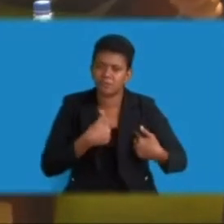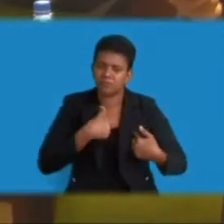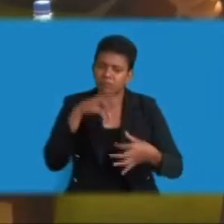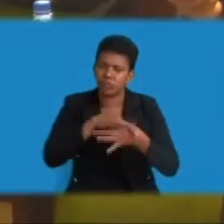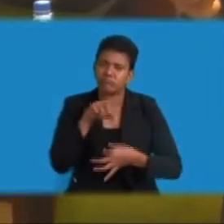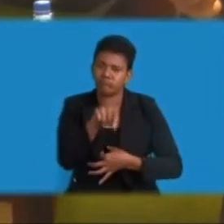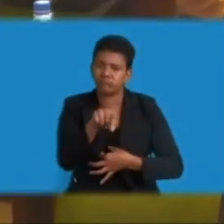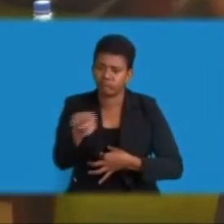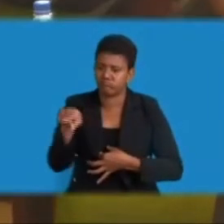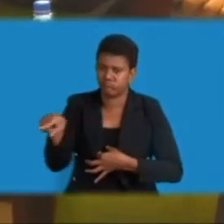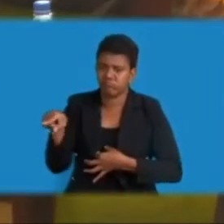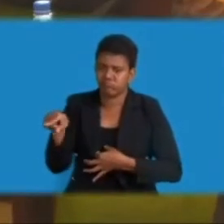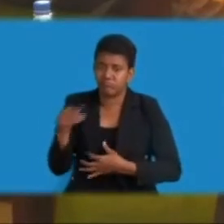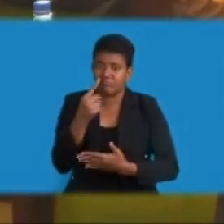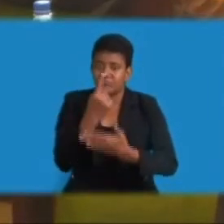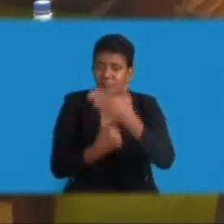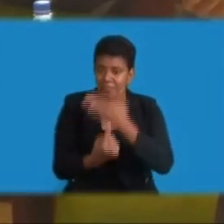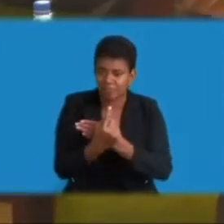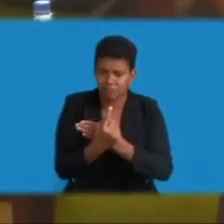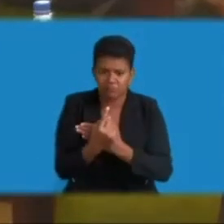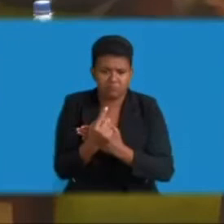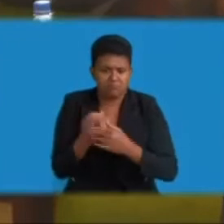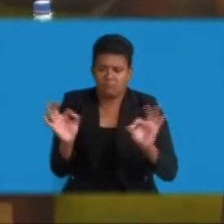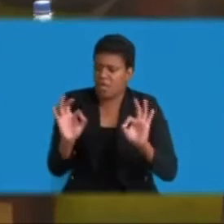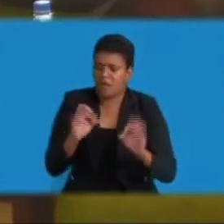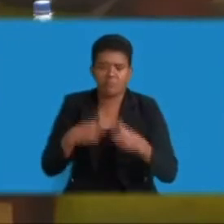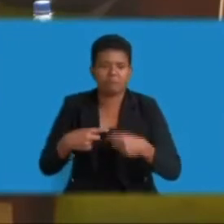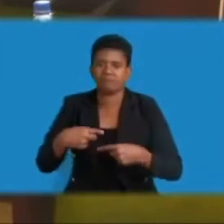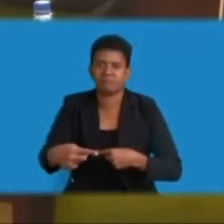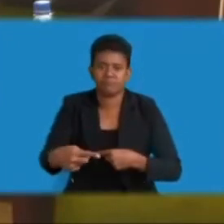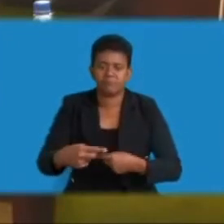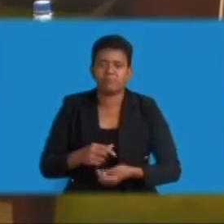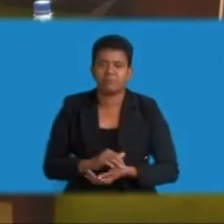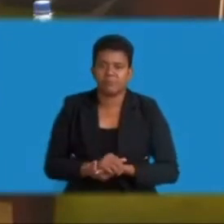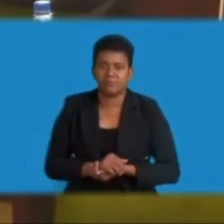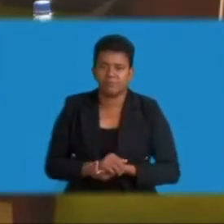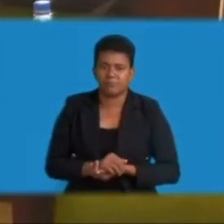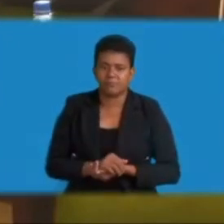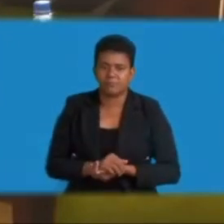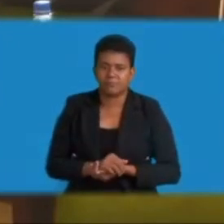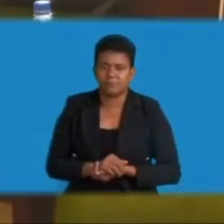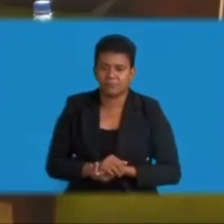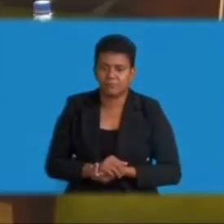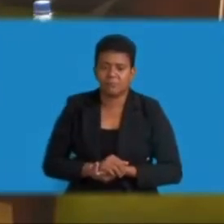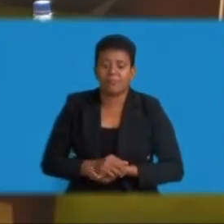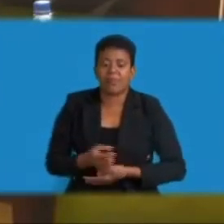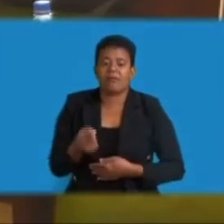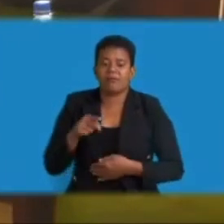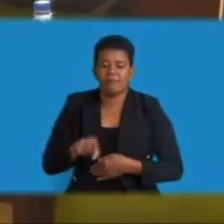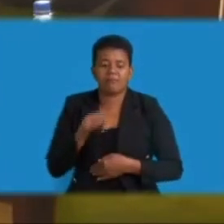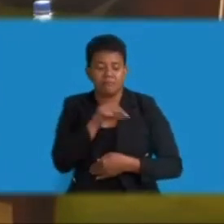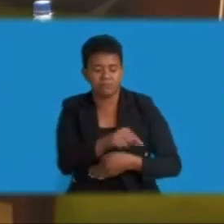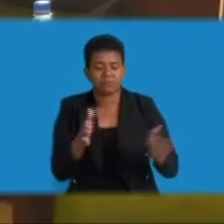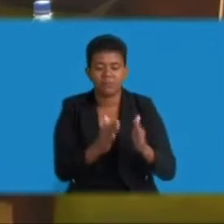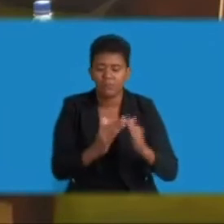elections were held, then no problem. But there's no, and the municipalities have been used